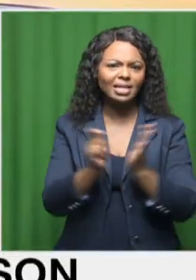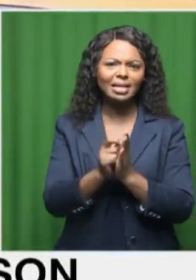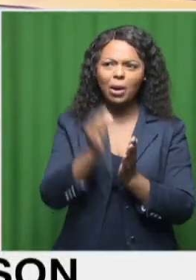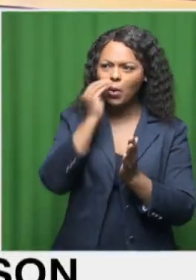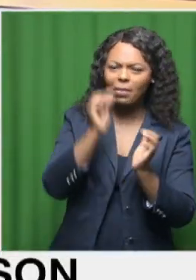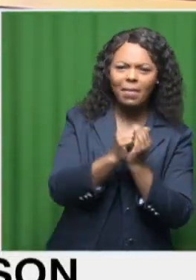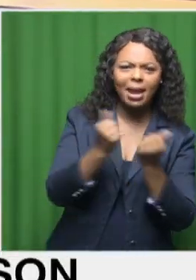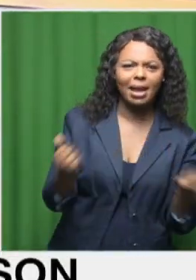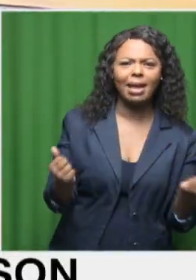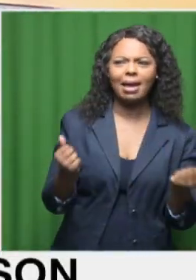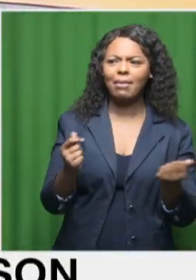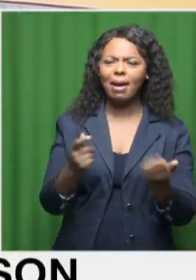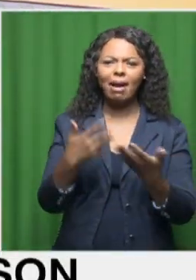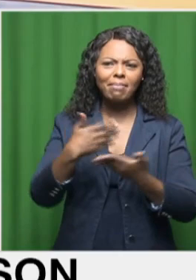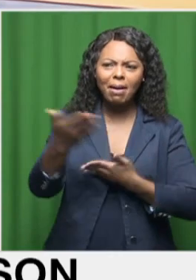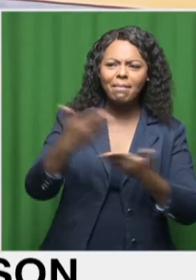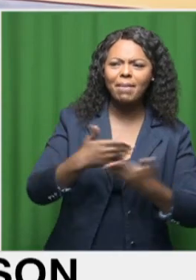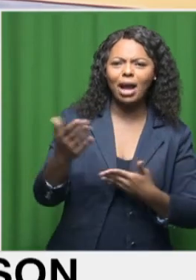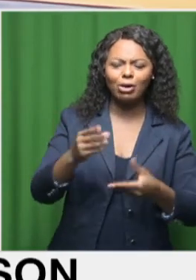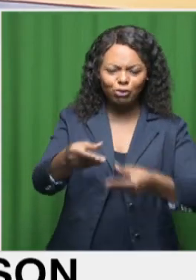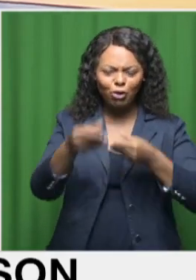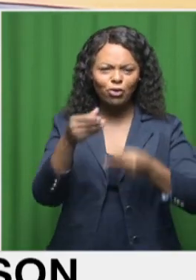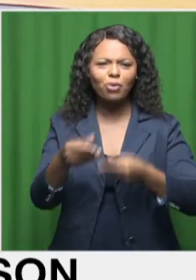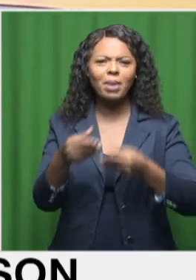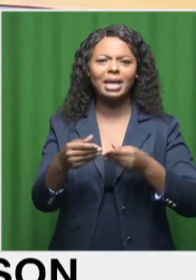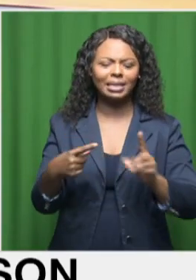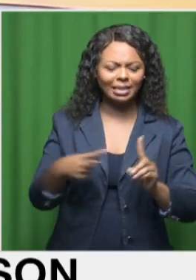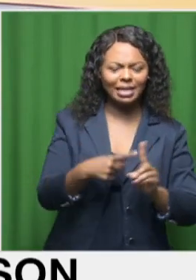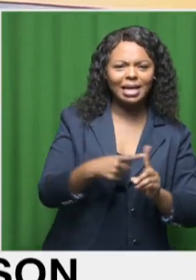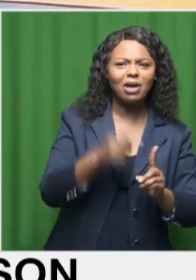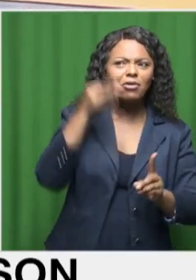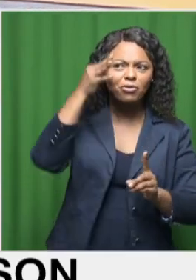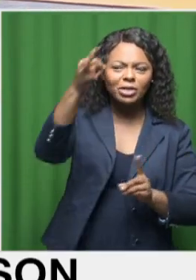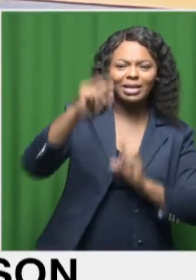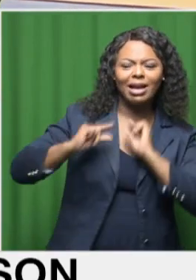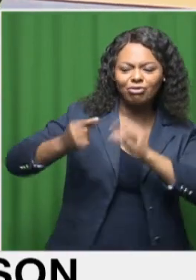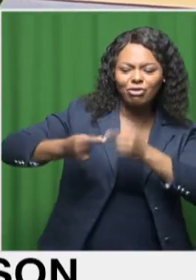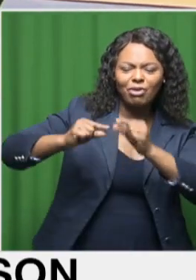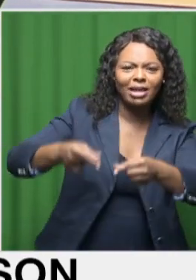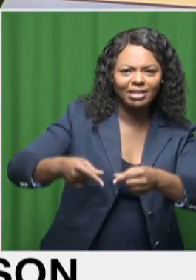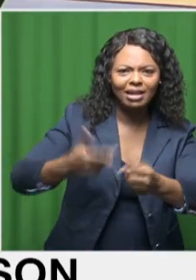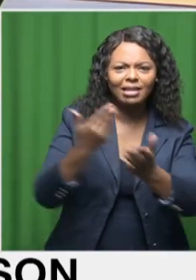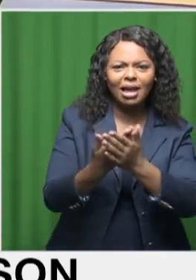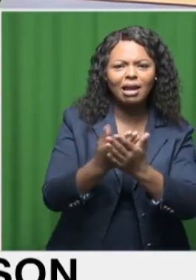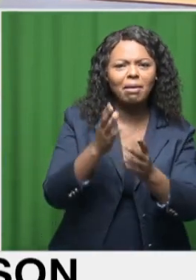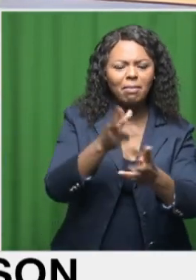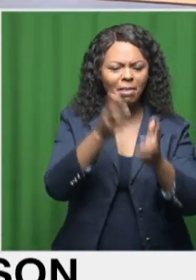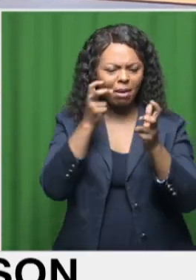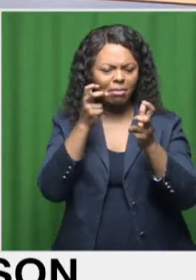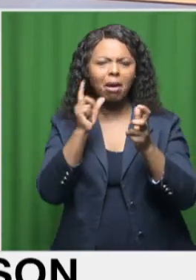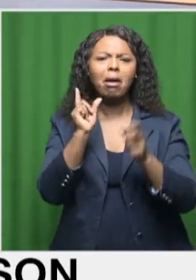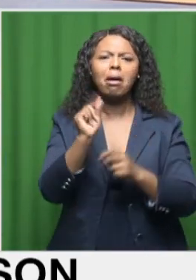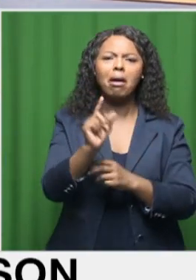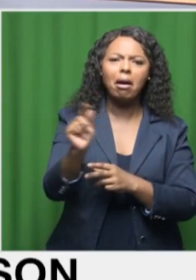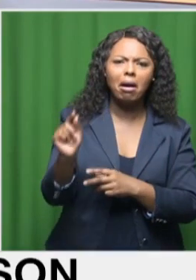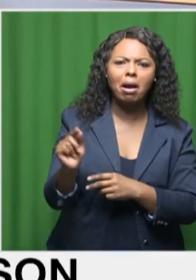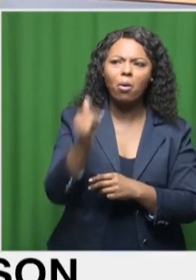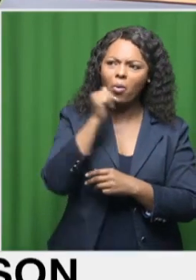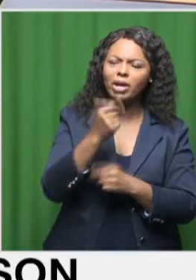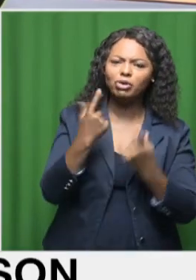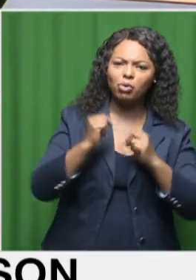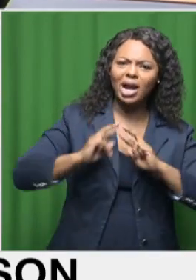that are going into the public domain, that the future generations will be able to draw, and when doing research and look